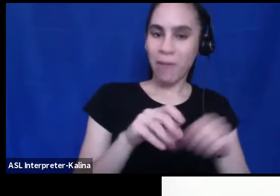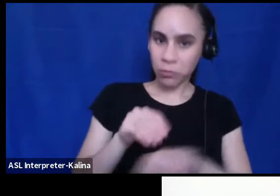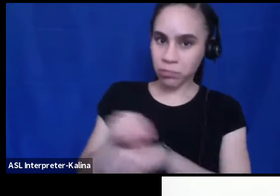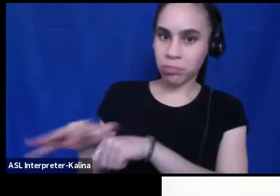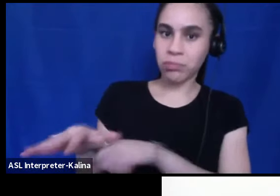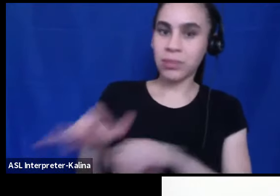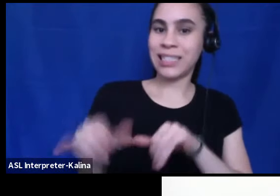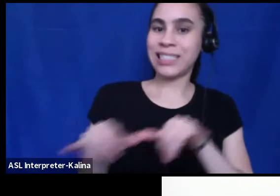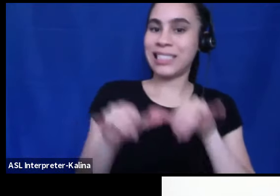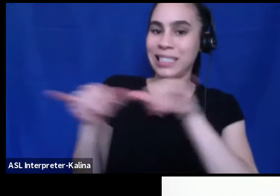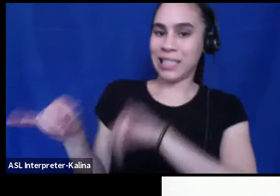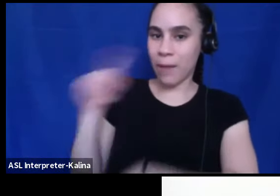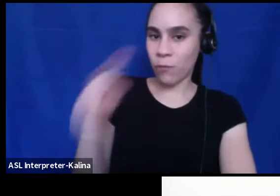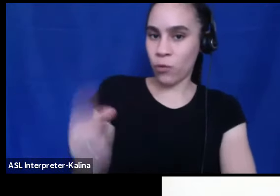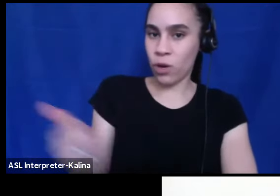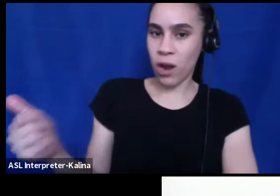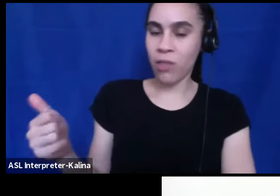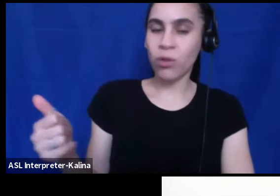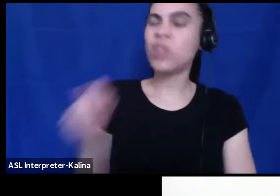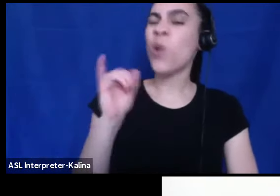I'm providing that moment for someone.